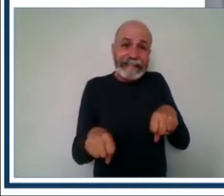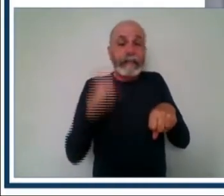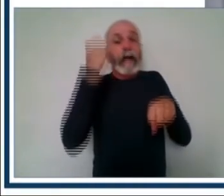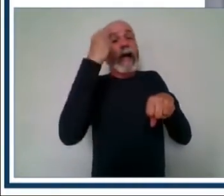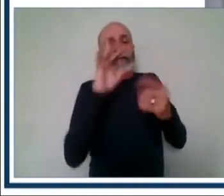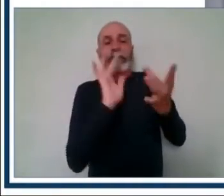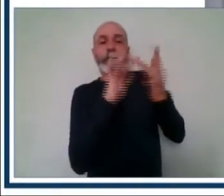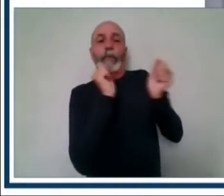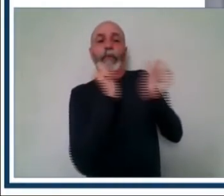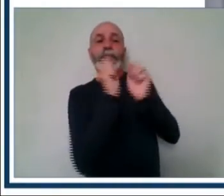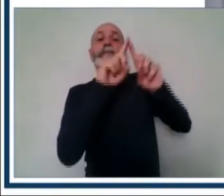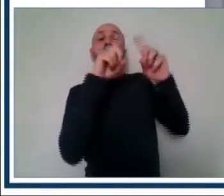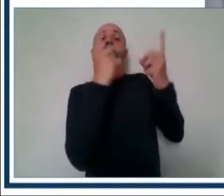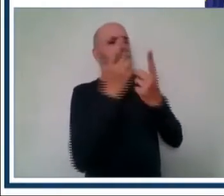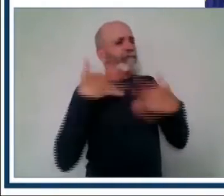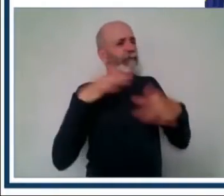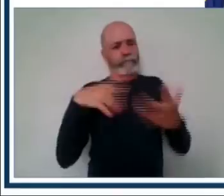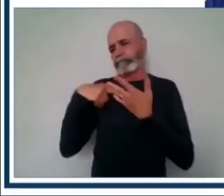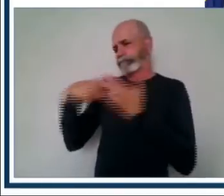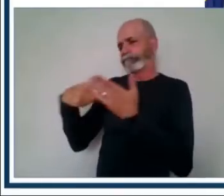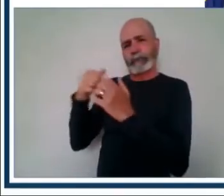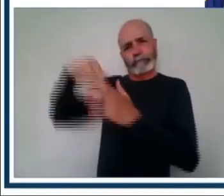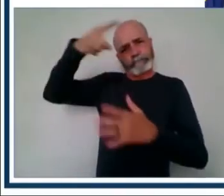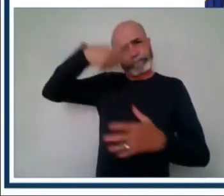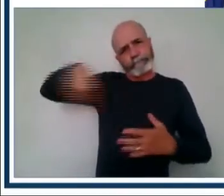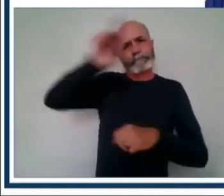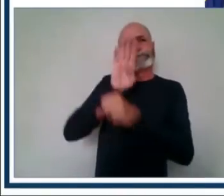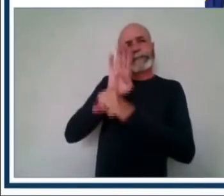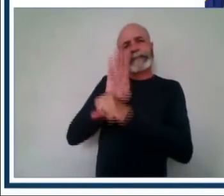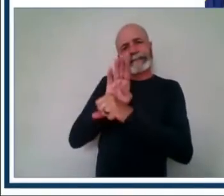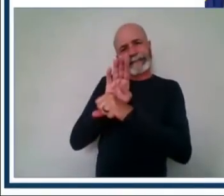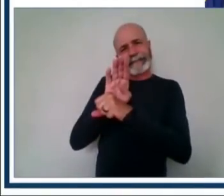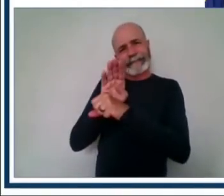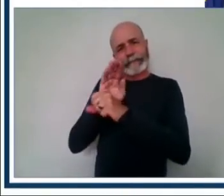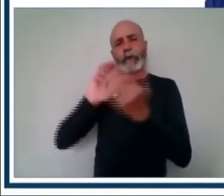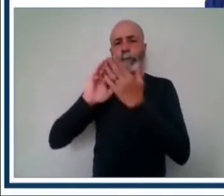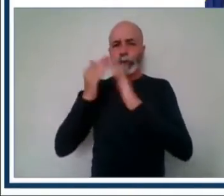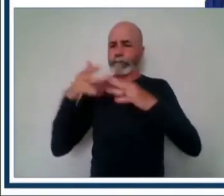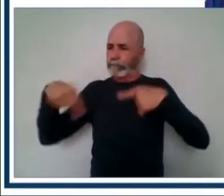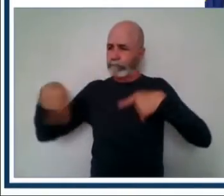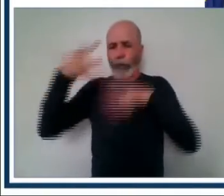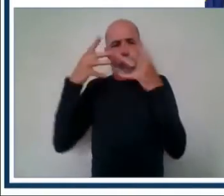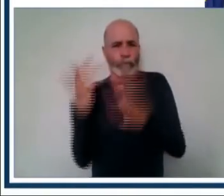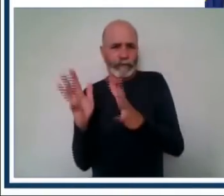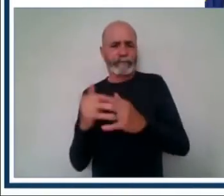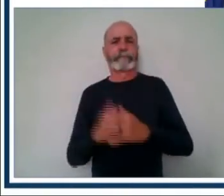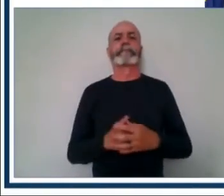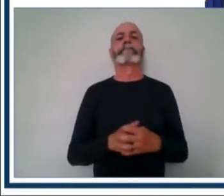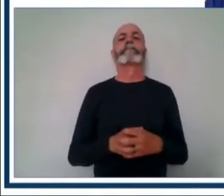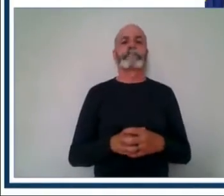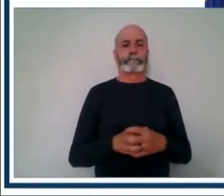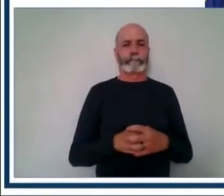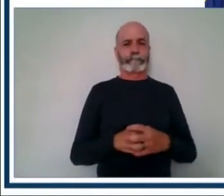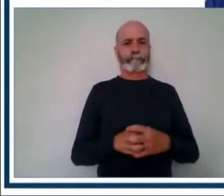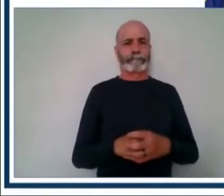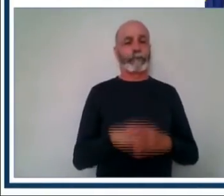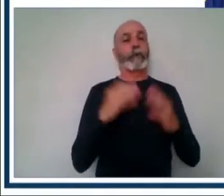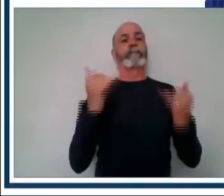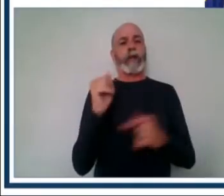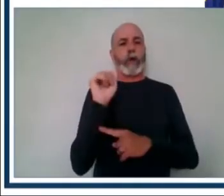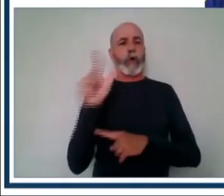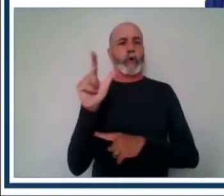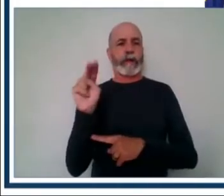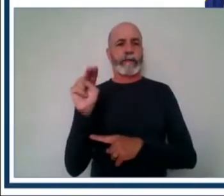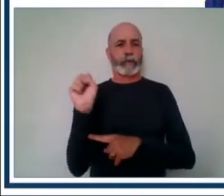business community. Next, we go to All Nova Scotia, Kathleen Jones. Kathleen, go ahead. Thank you.